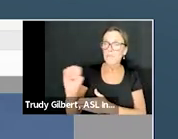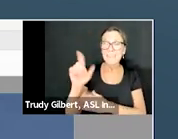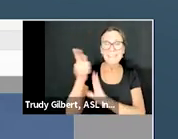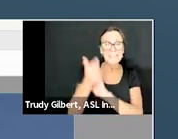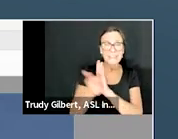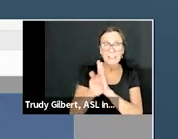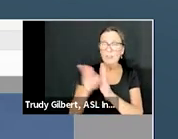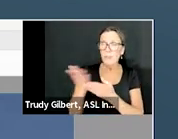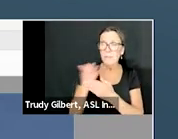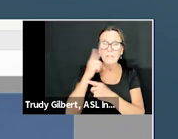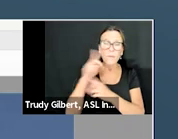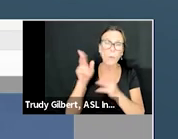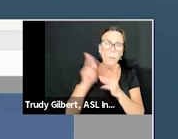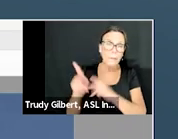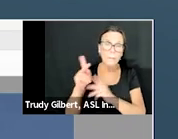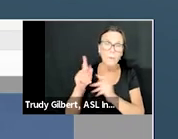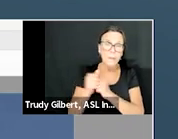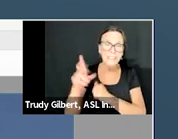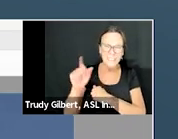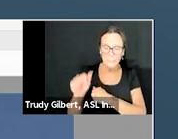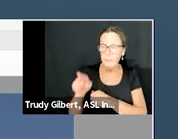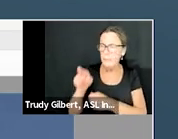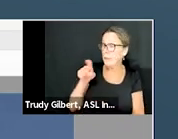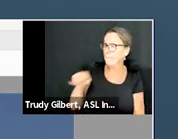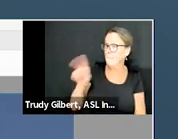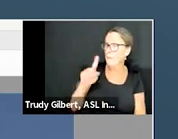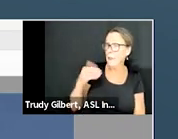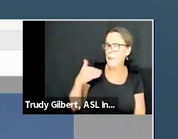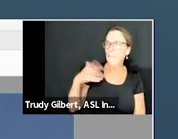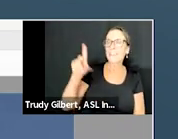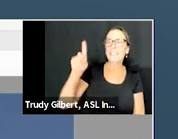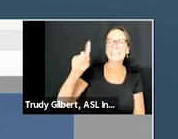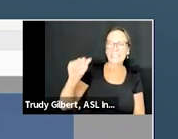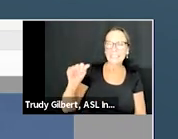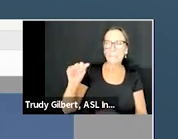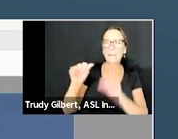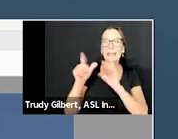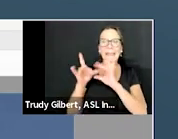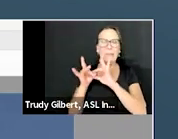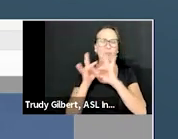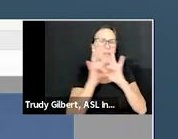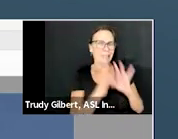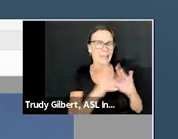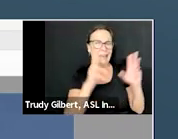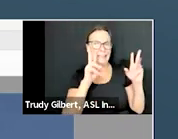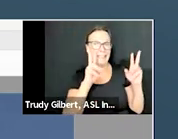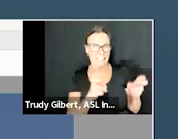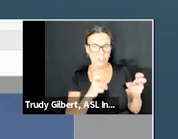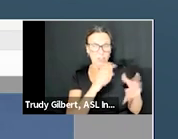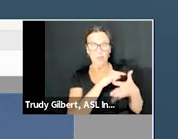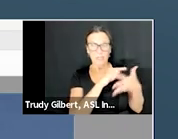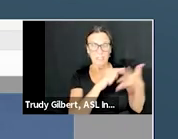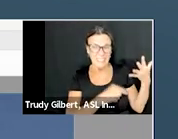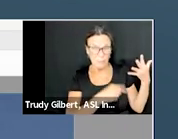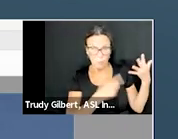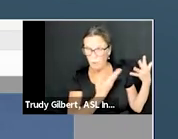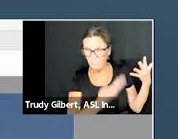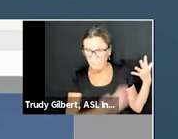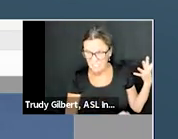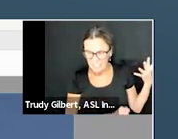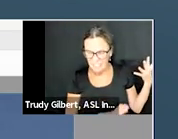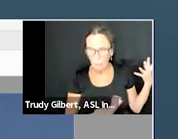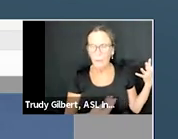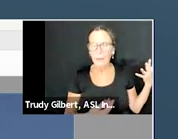disabilities if they have a disability related issue, which meets our focus areas. Our